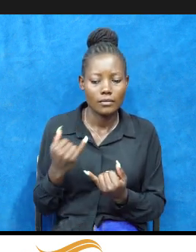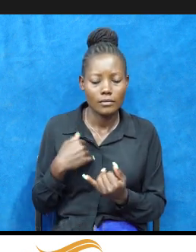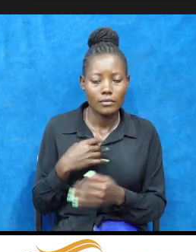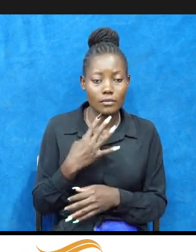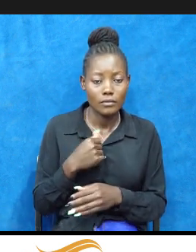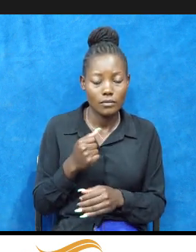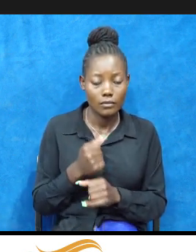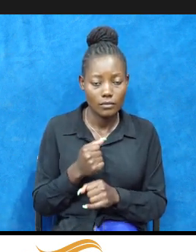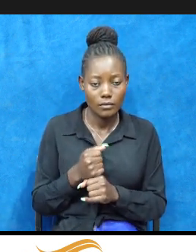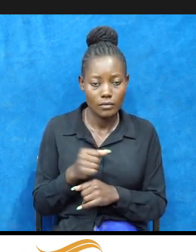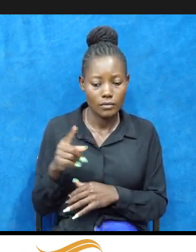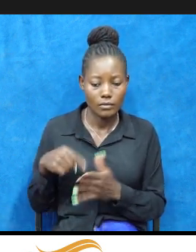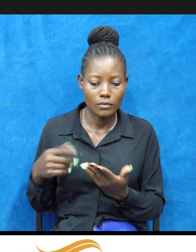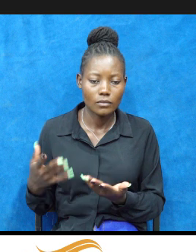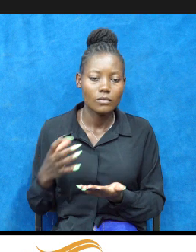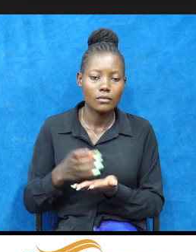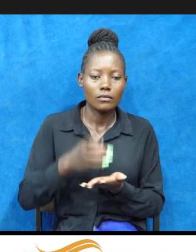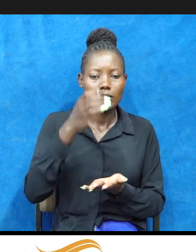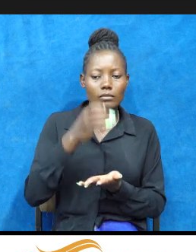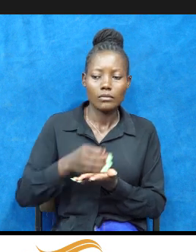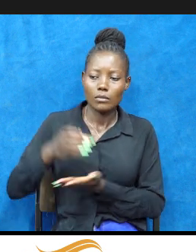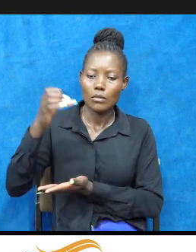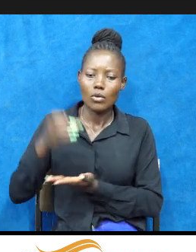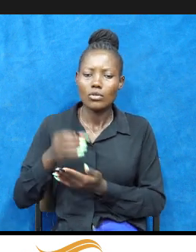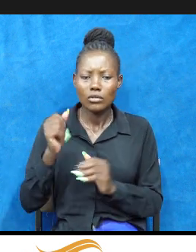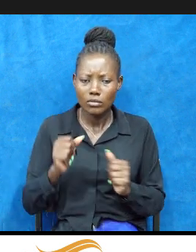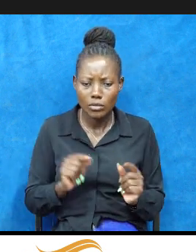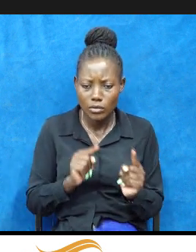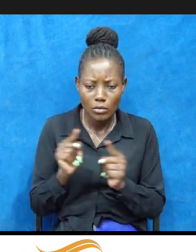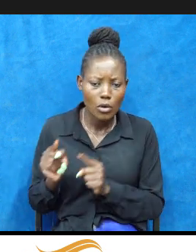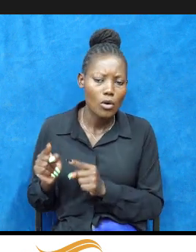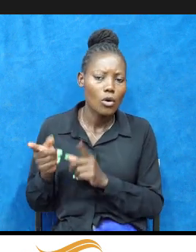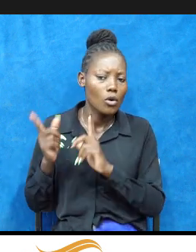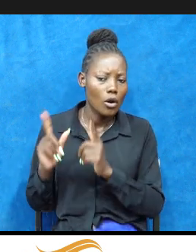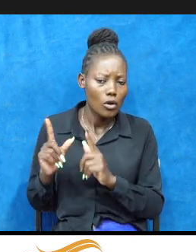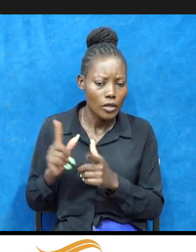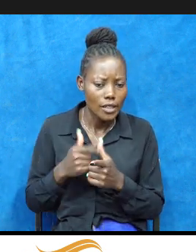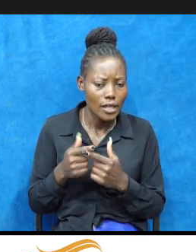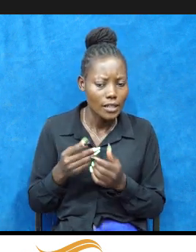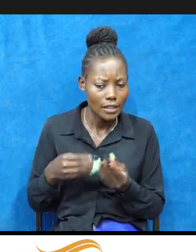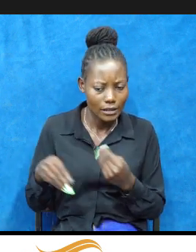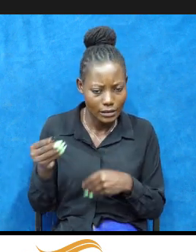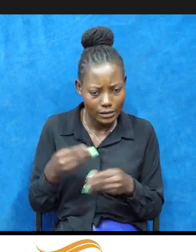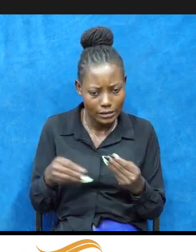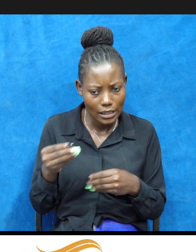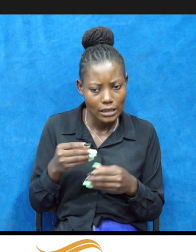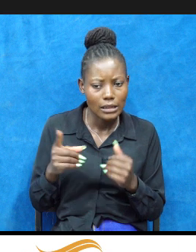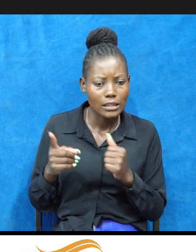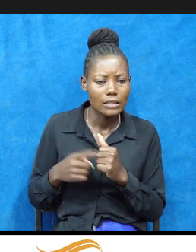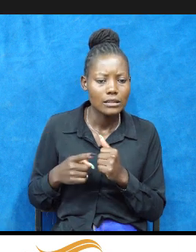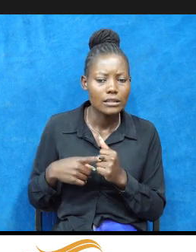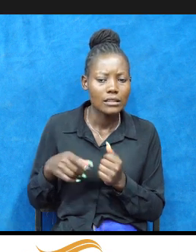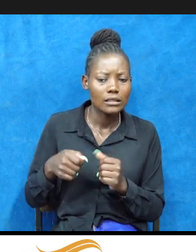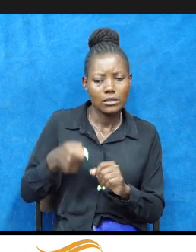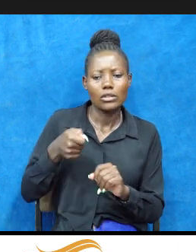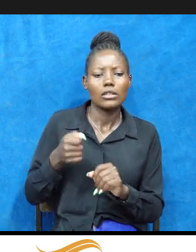sequence boxes or hurdles. So you can go to a track and set up maybe six hurdles. And if